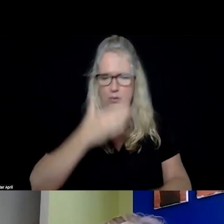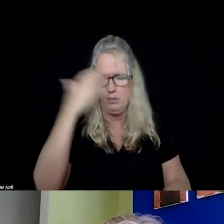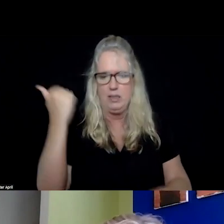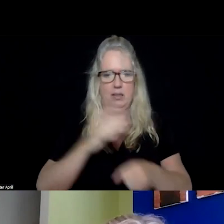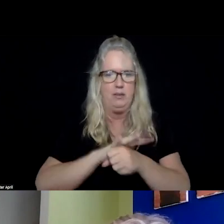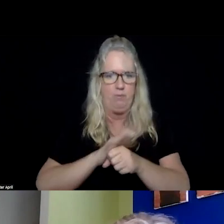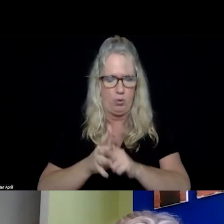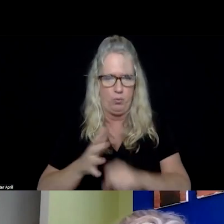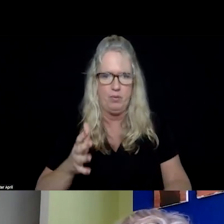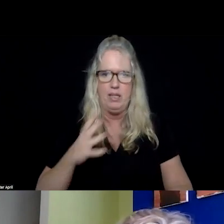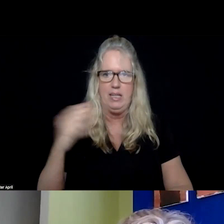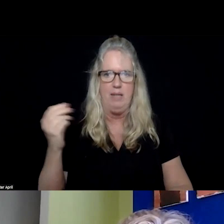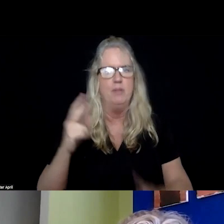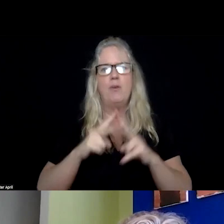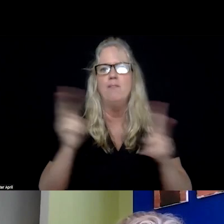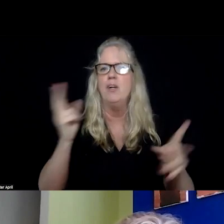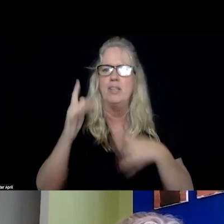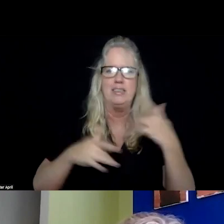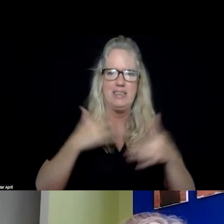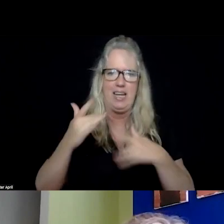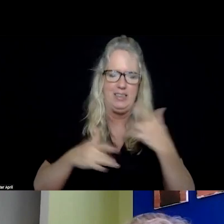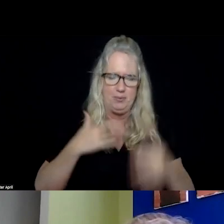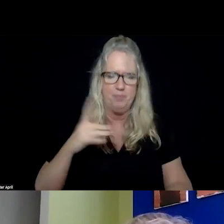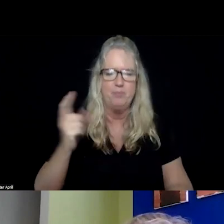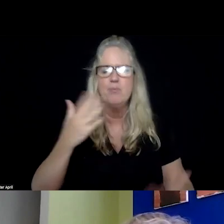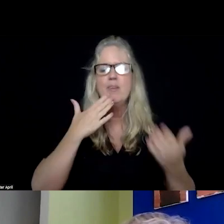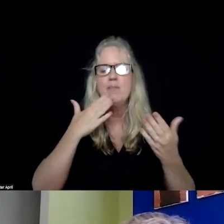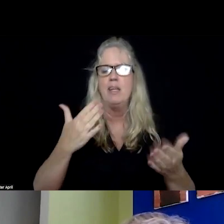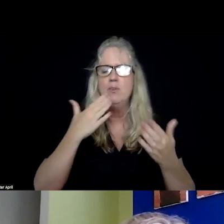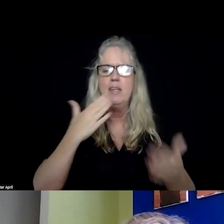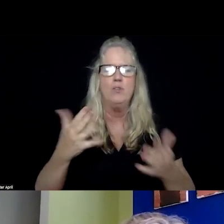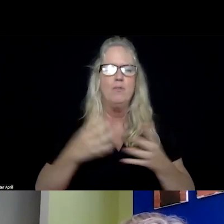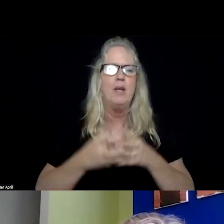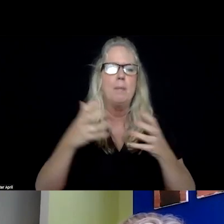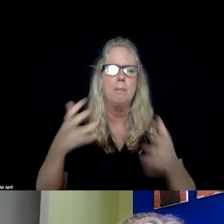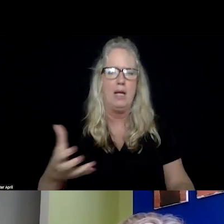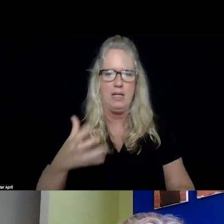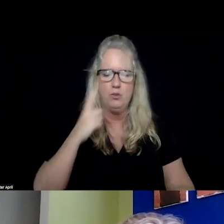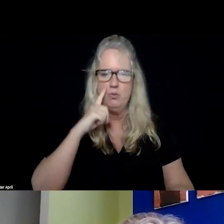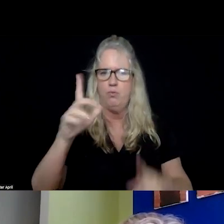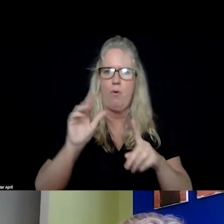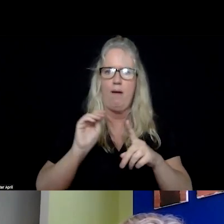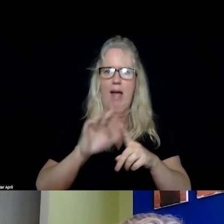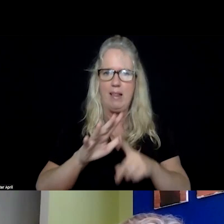back and very excited about that. So thank you very, very much for highlighting that. I hope